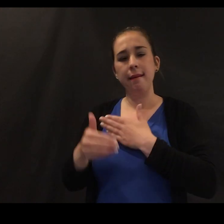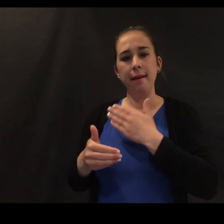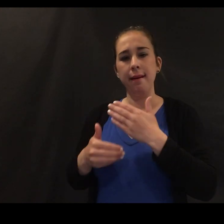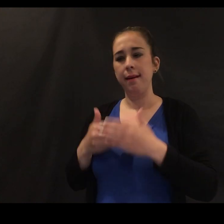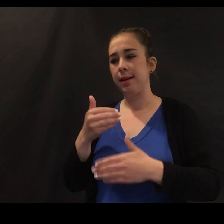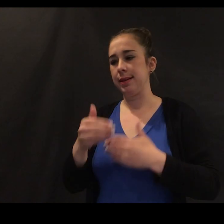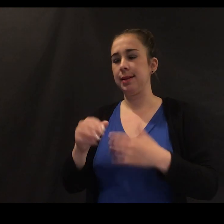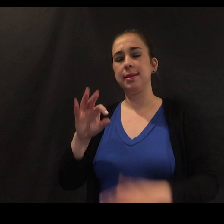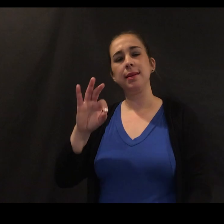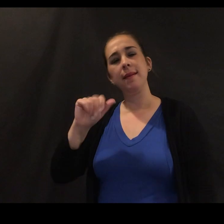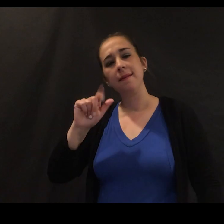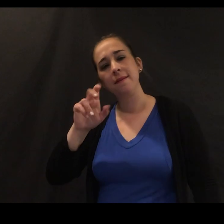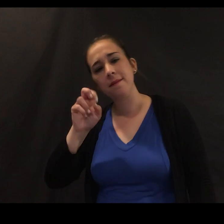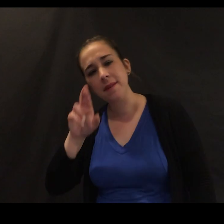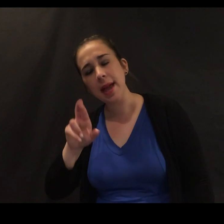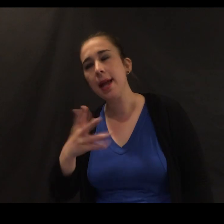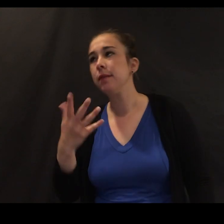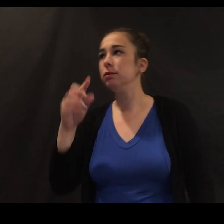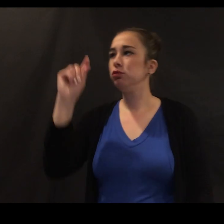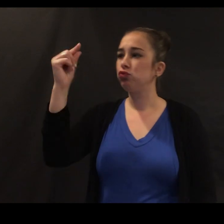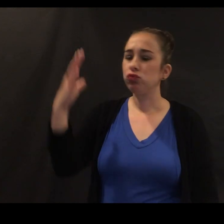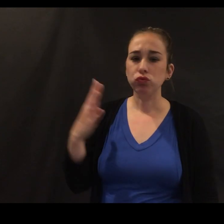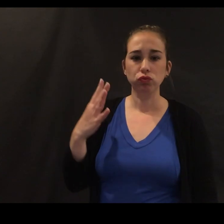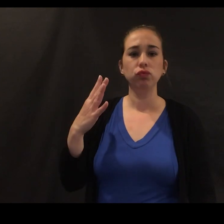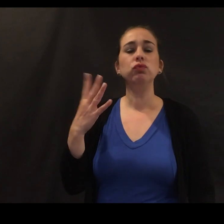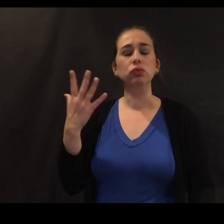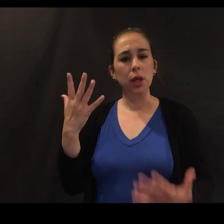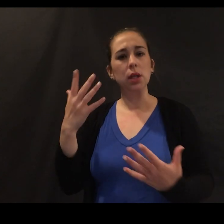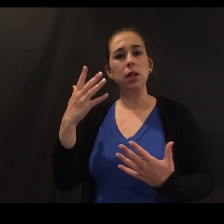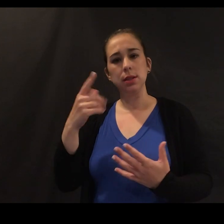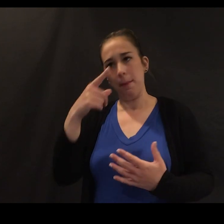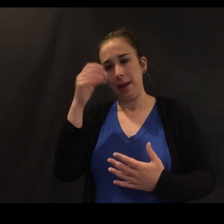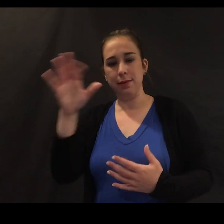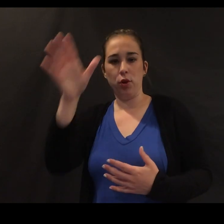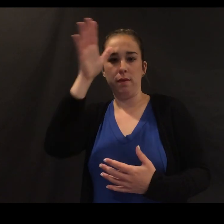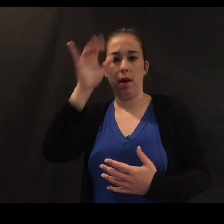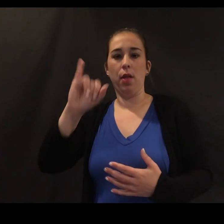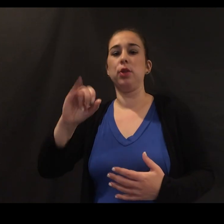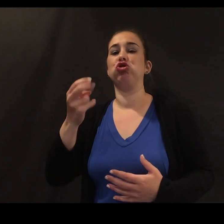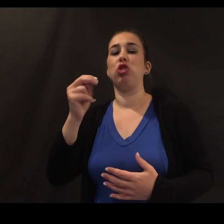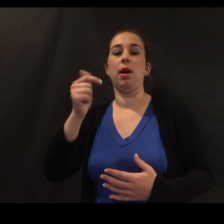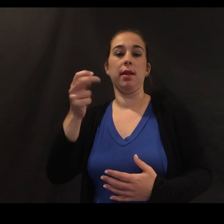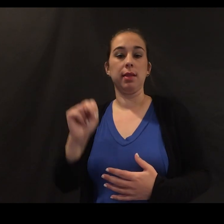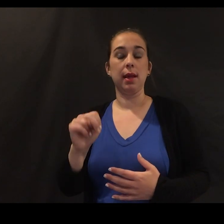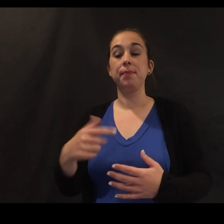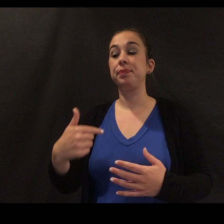favor, kindness, grace, for the sake of your father Jonathan. I